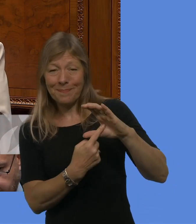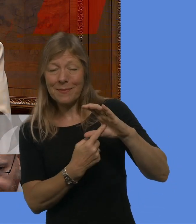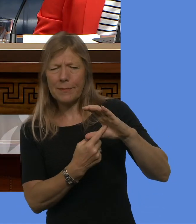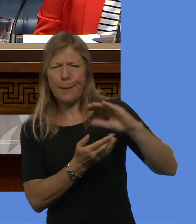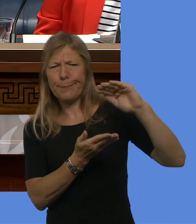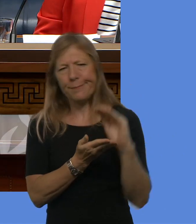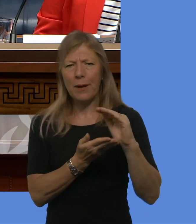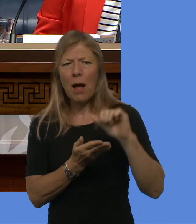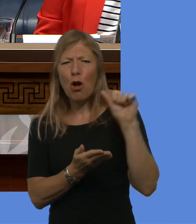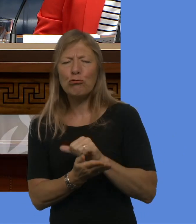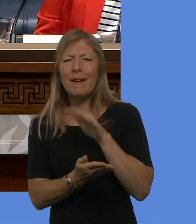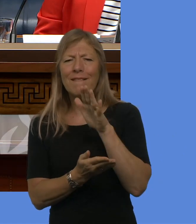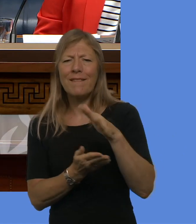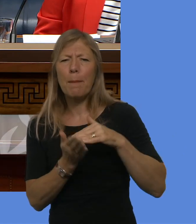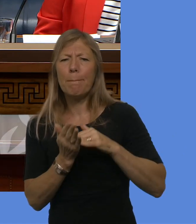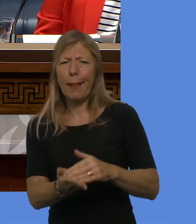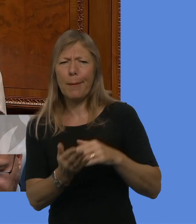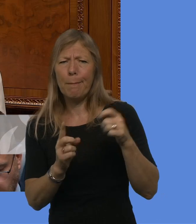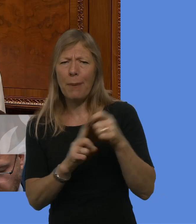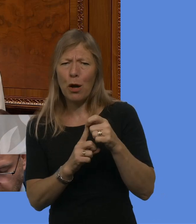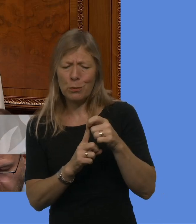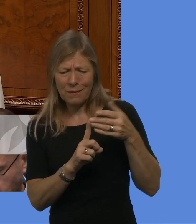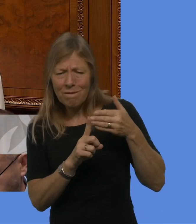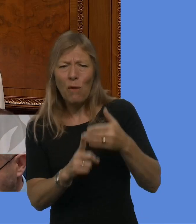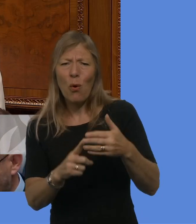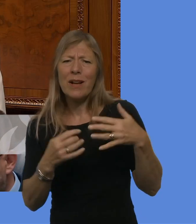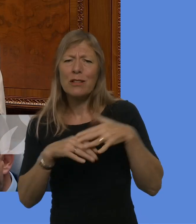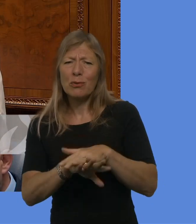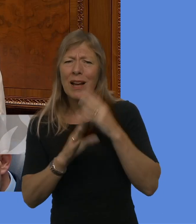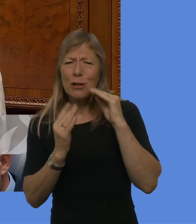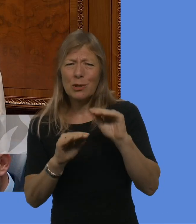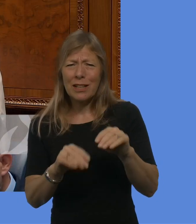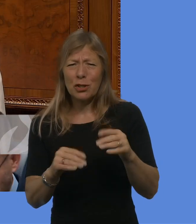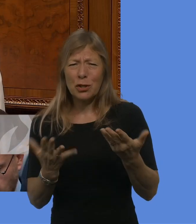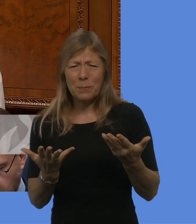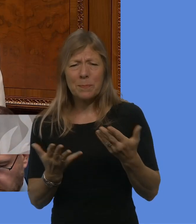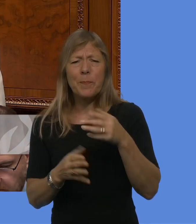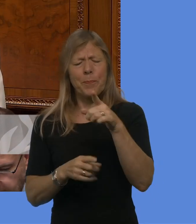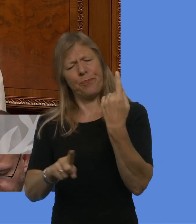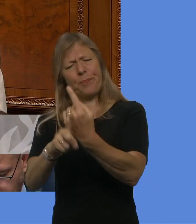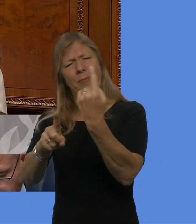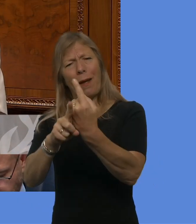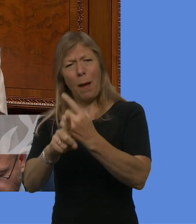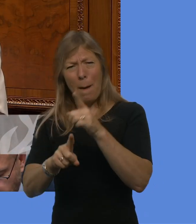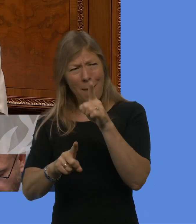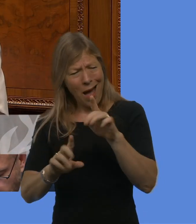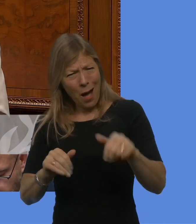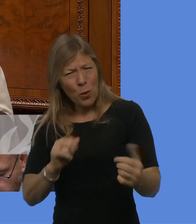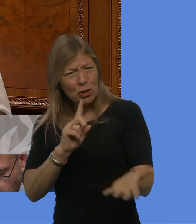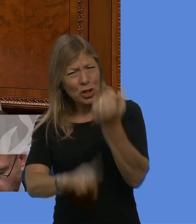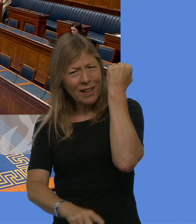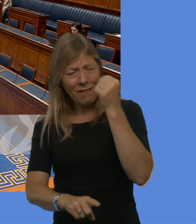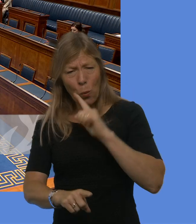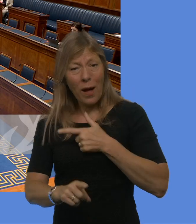integrated education. So can you explain how we can reach realistic targets if we're not actually setting them in the